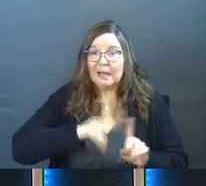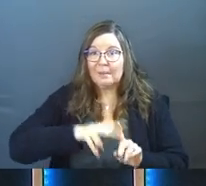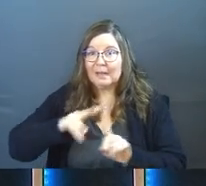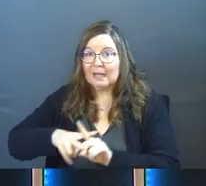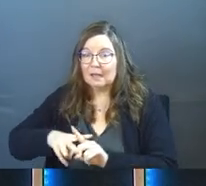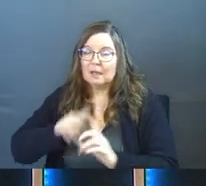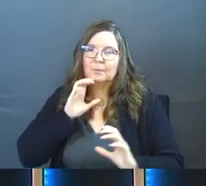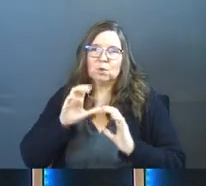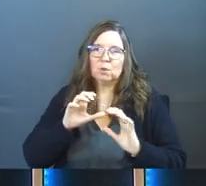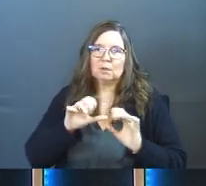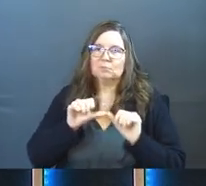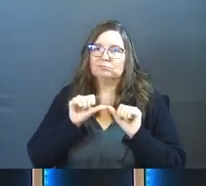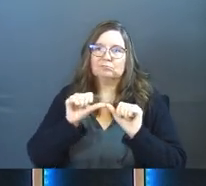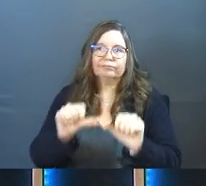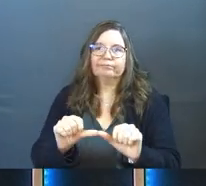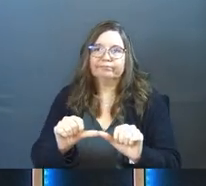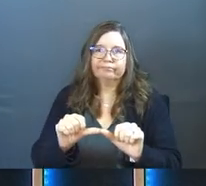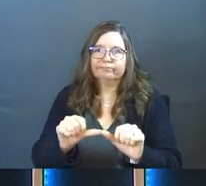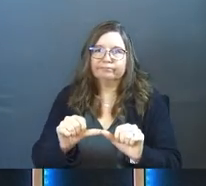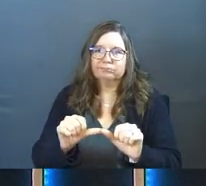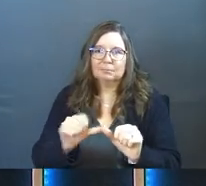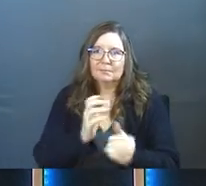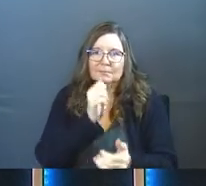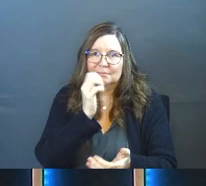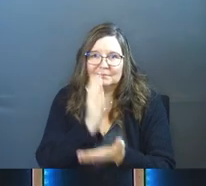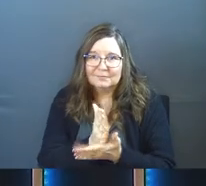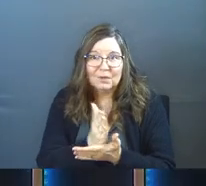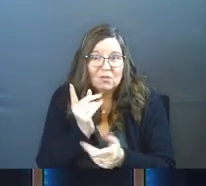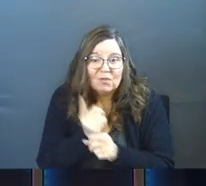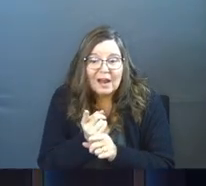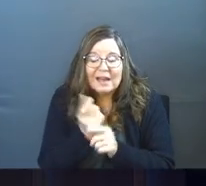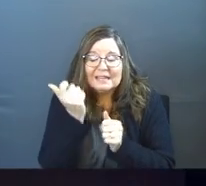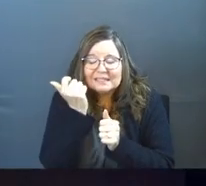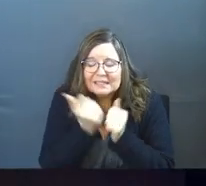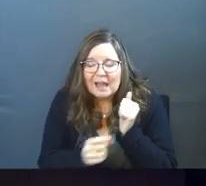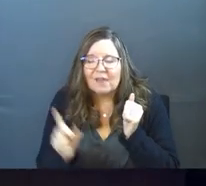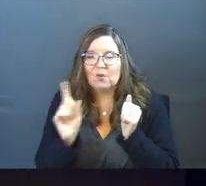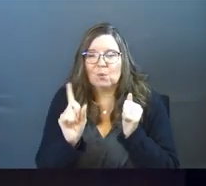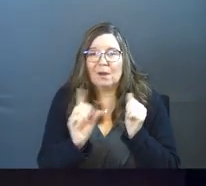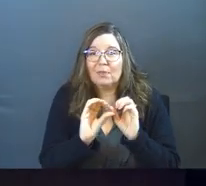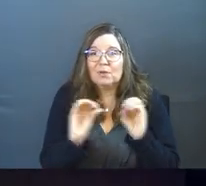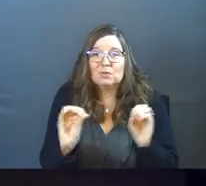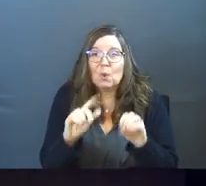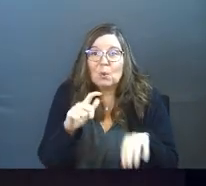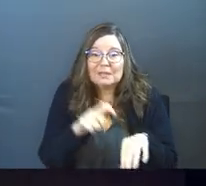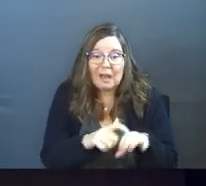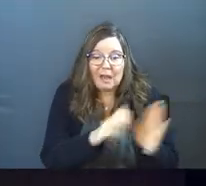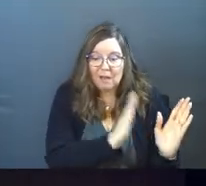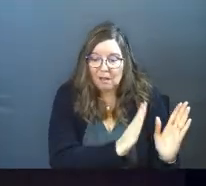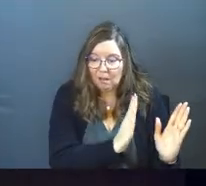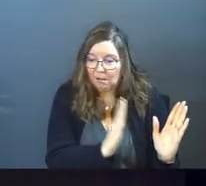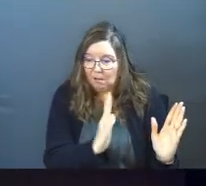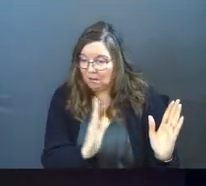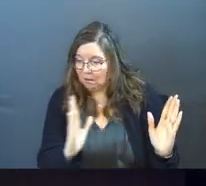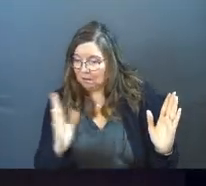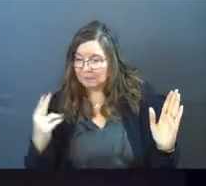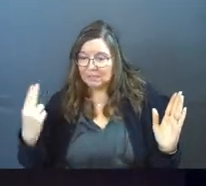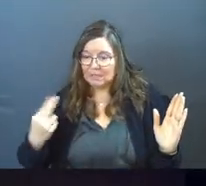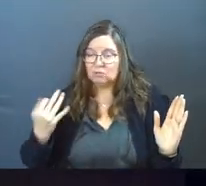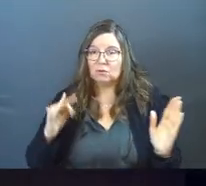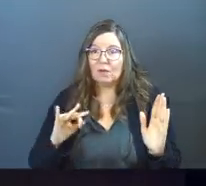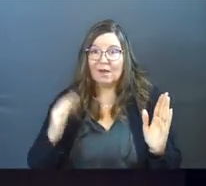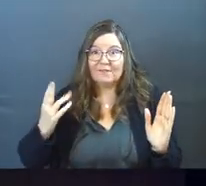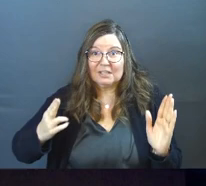applicable. Communication is throughout the entire text, right? It is everywhere. There's no time in the history